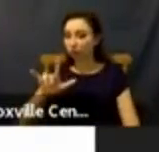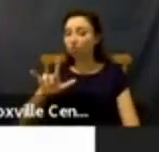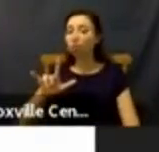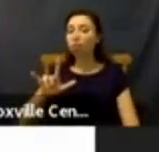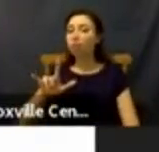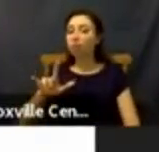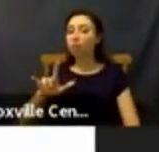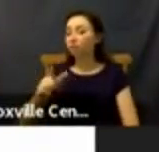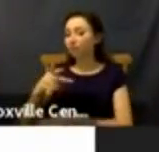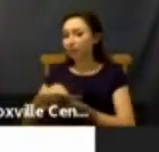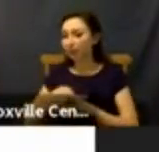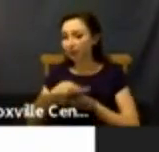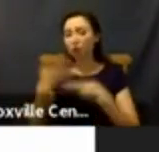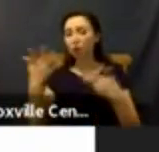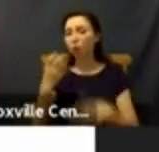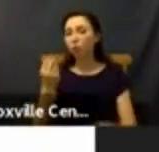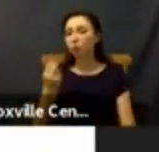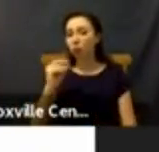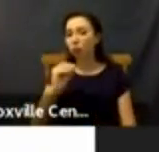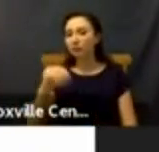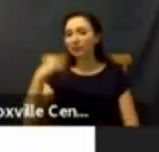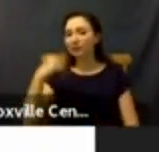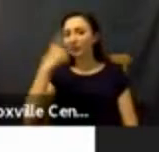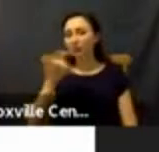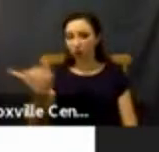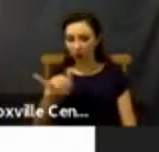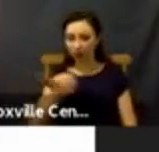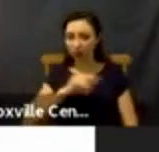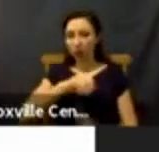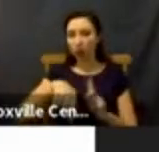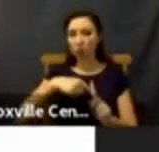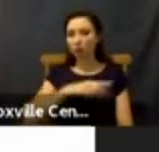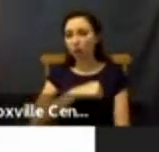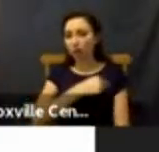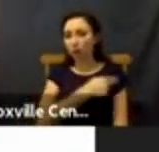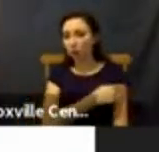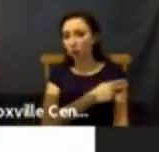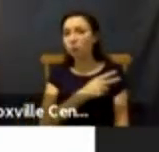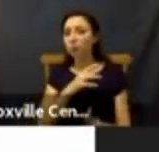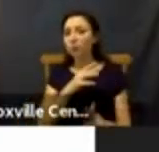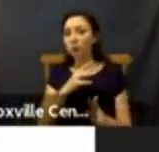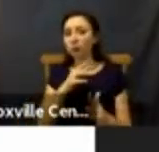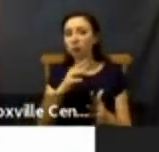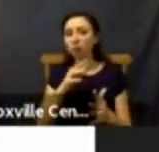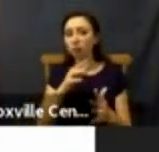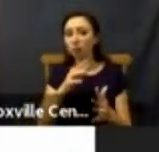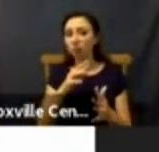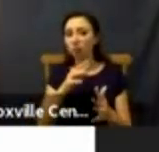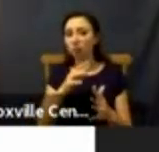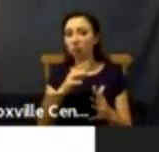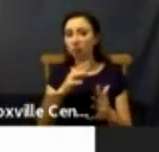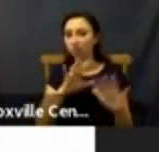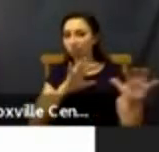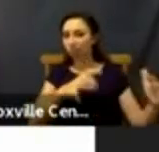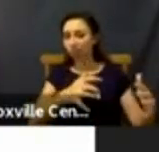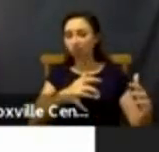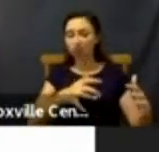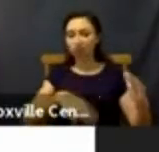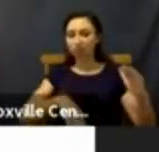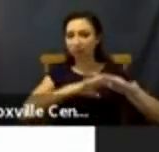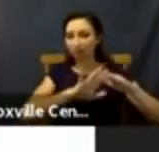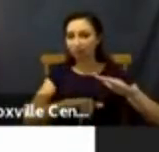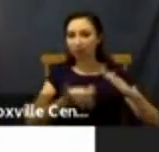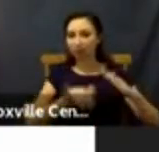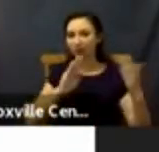that 12% look like when a hospital population hits that versus 4% or 5% or